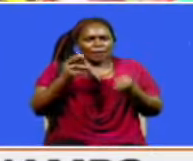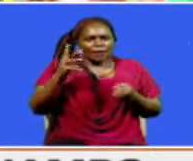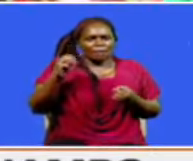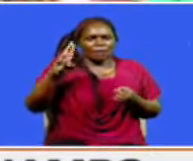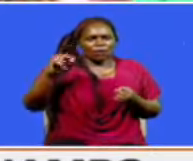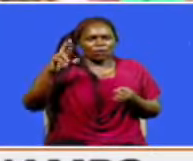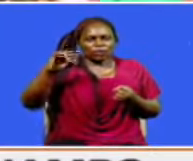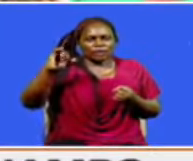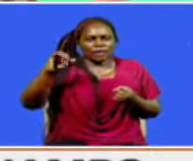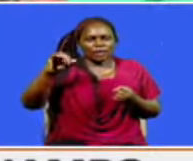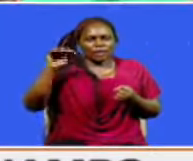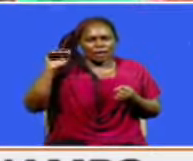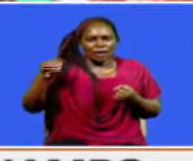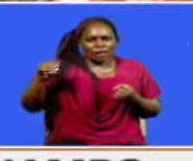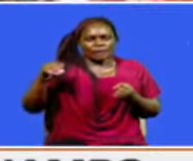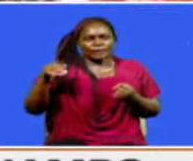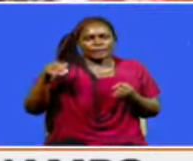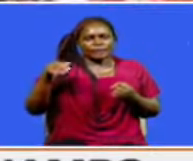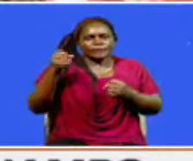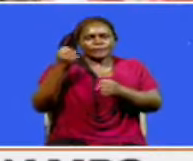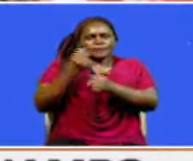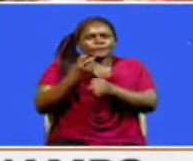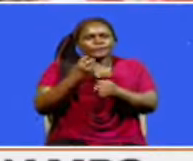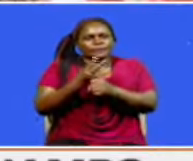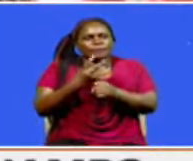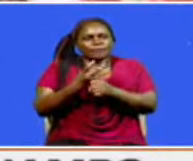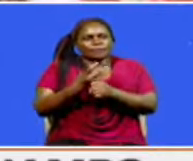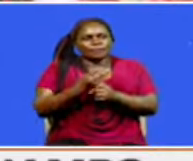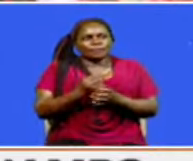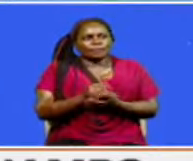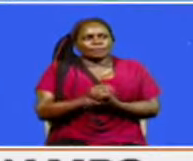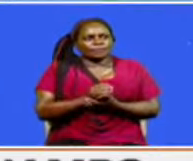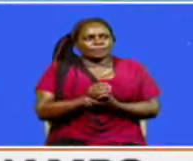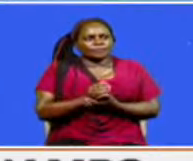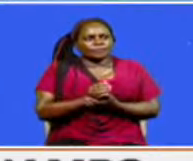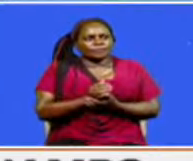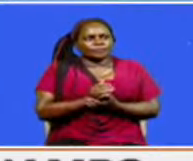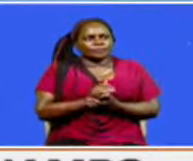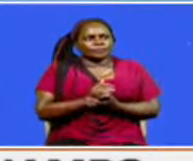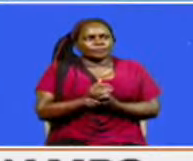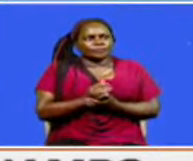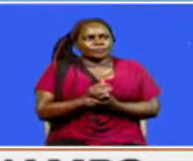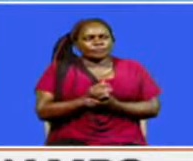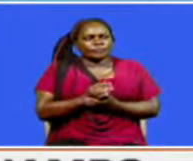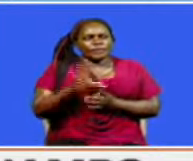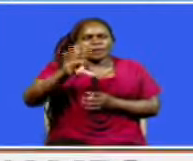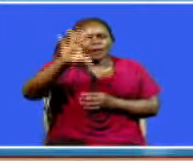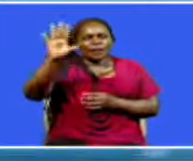in early December, Kana Zone 3, the last week of November. Beyond Hoops Africa, in partnership with